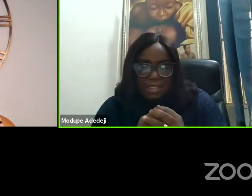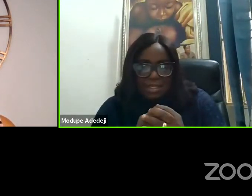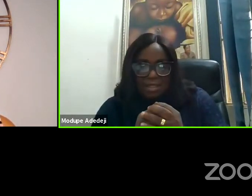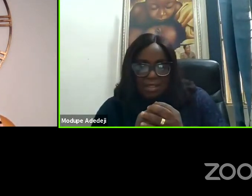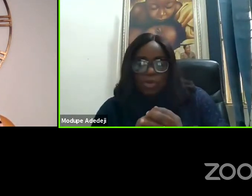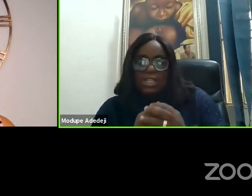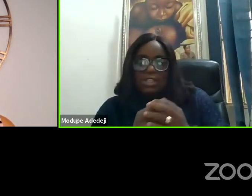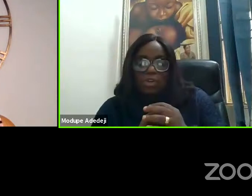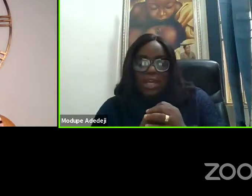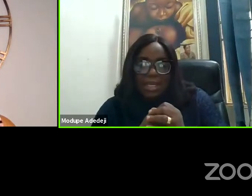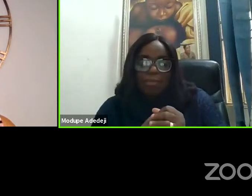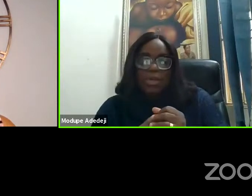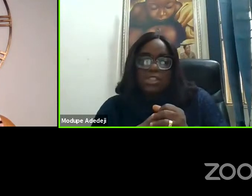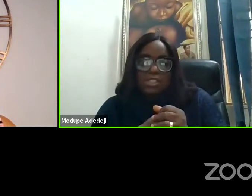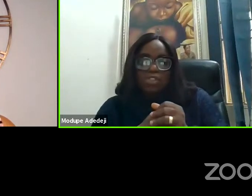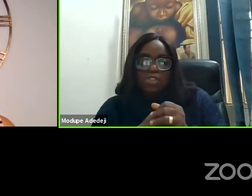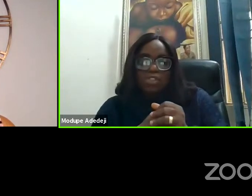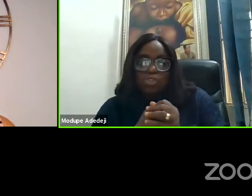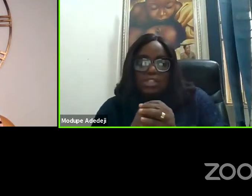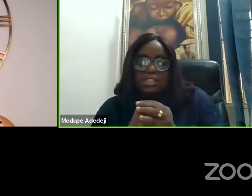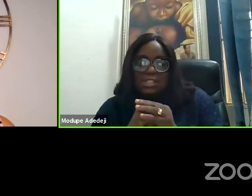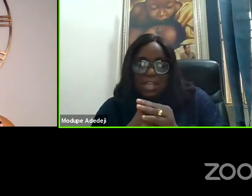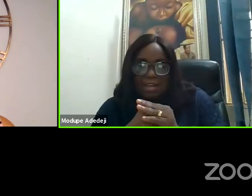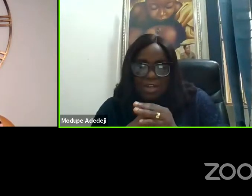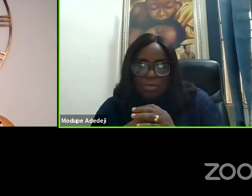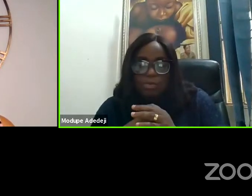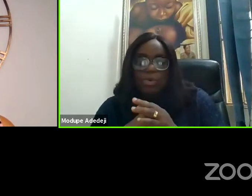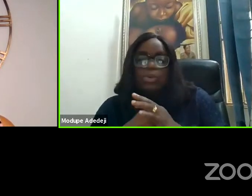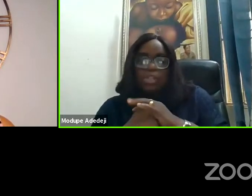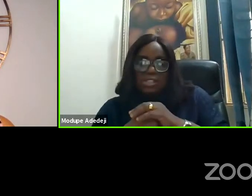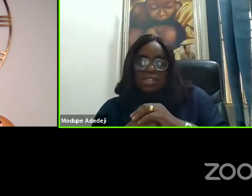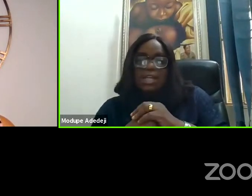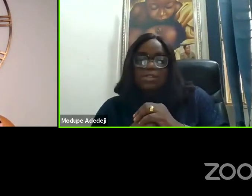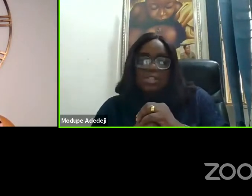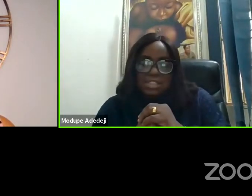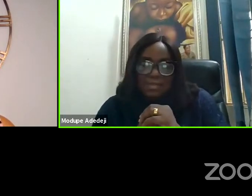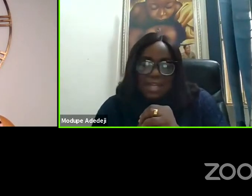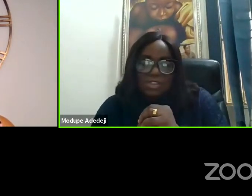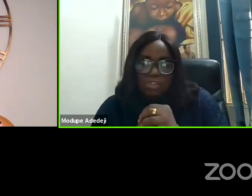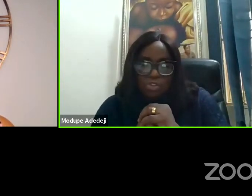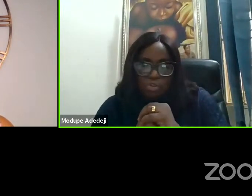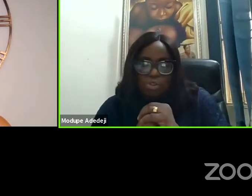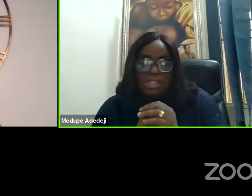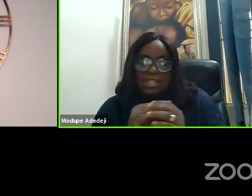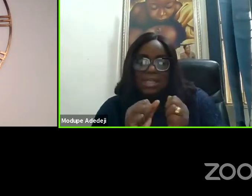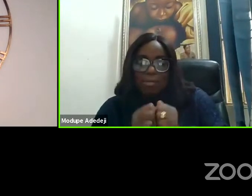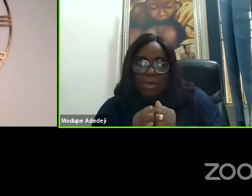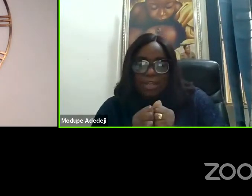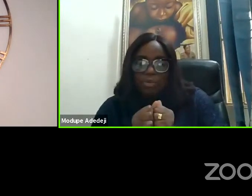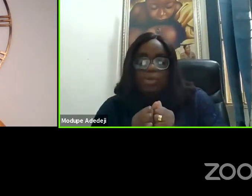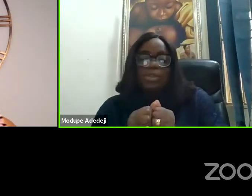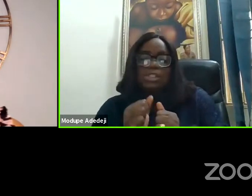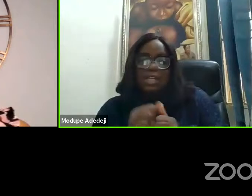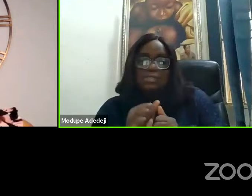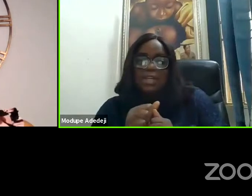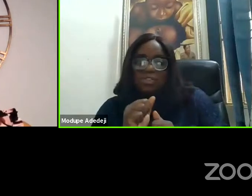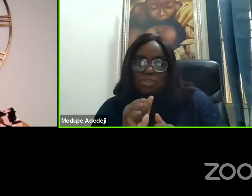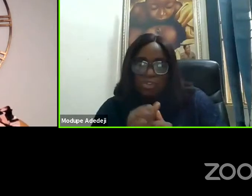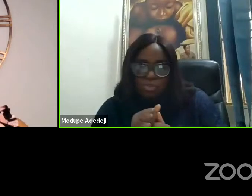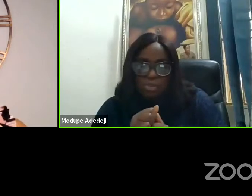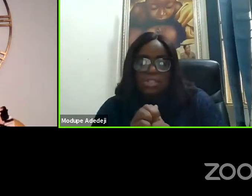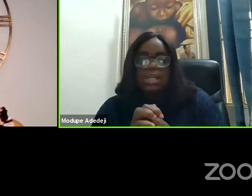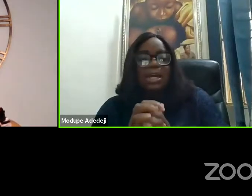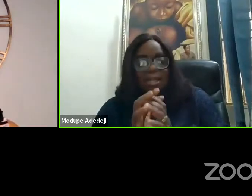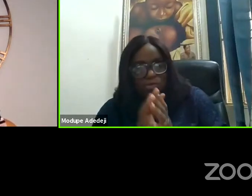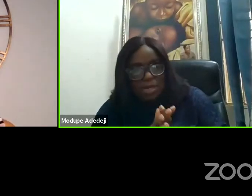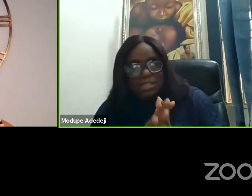egg. So it's a donor egg, but since the uterus is still available, it is now transferred into the uterus. That's the embryo. It's transferred into